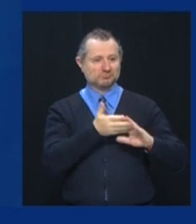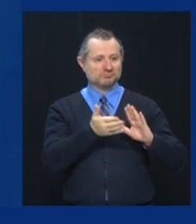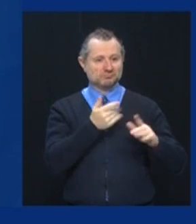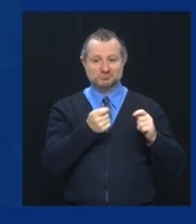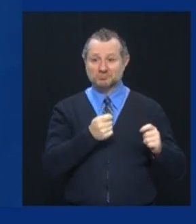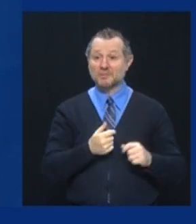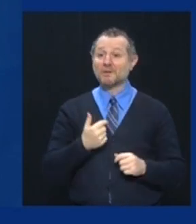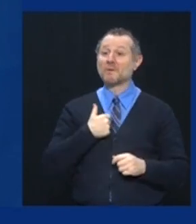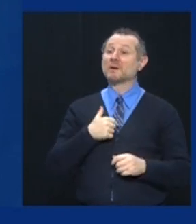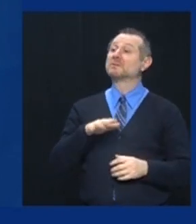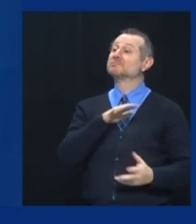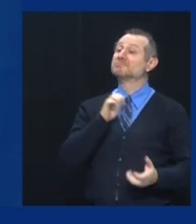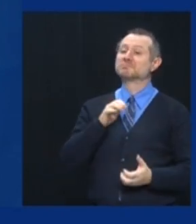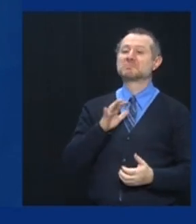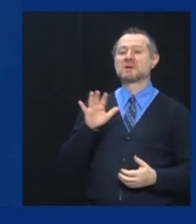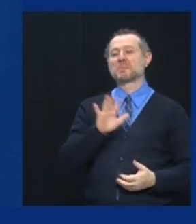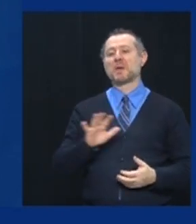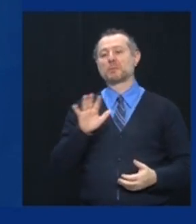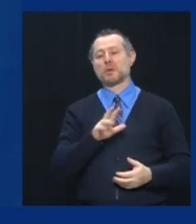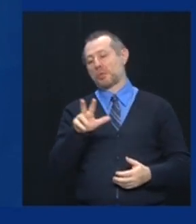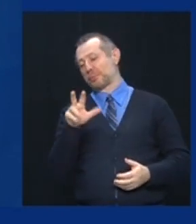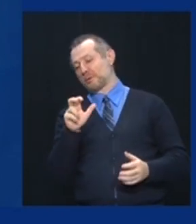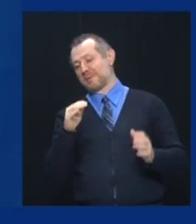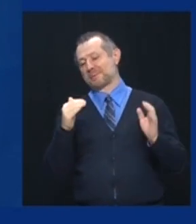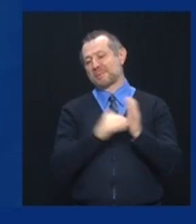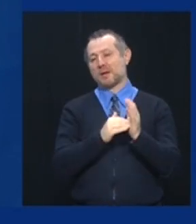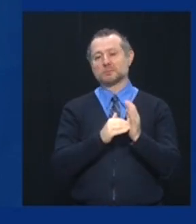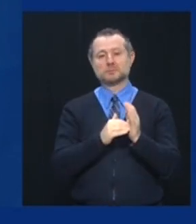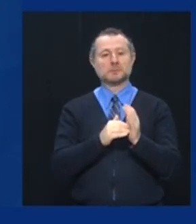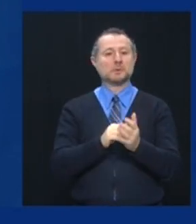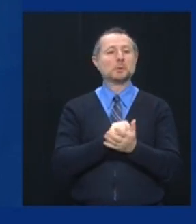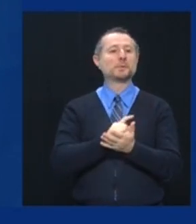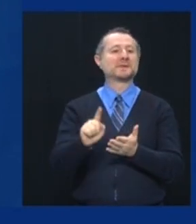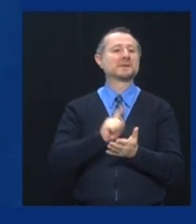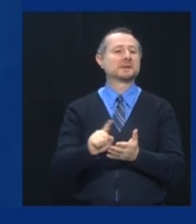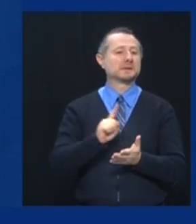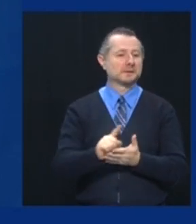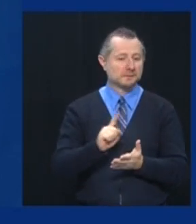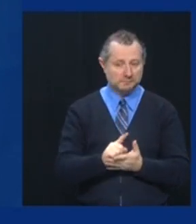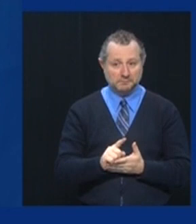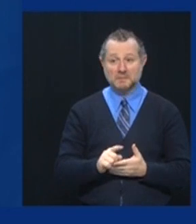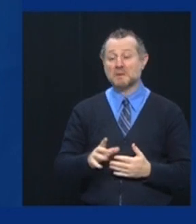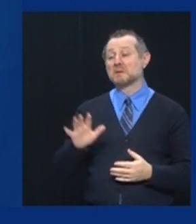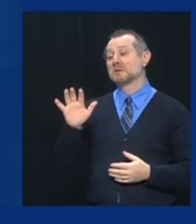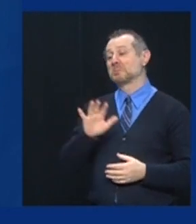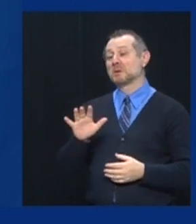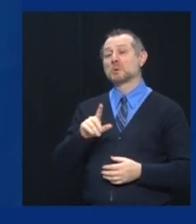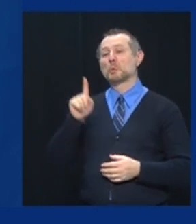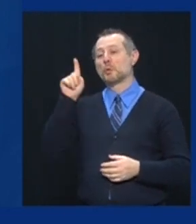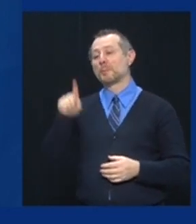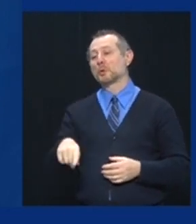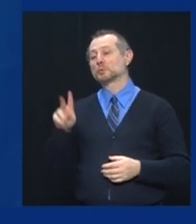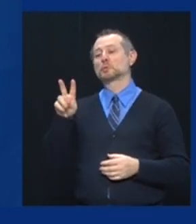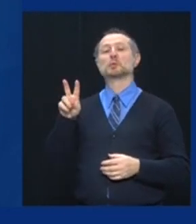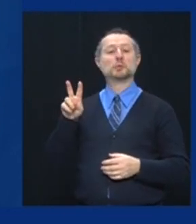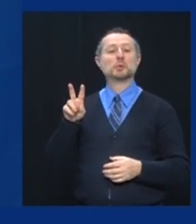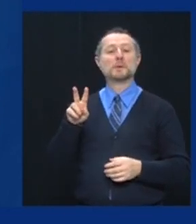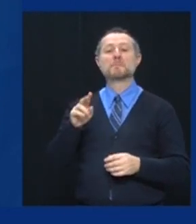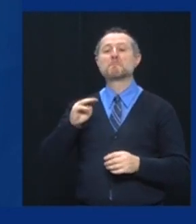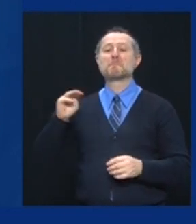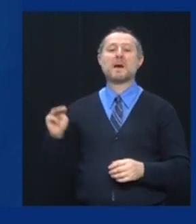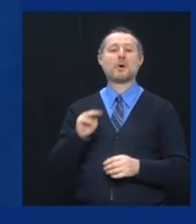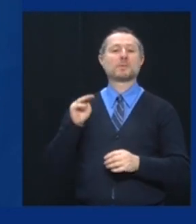300,000 per week. That's roughly 1.2 million per month vaccines,